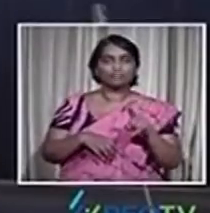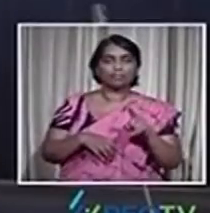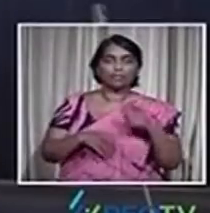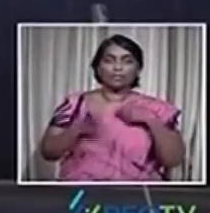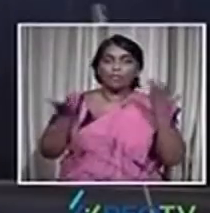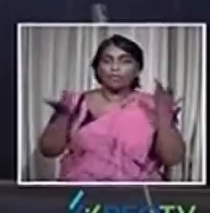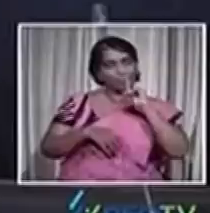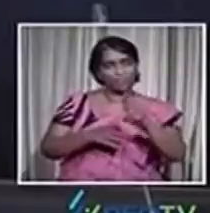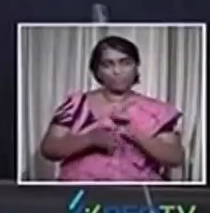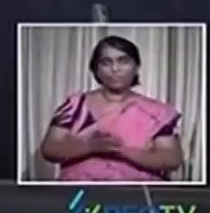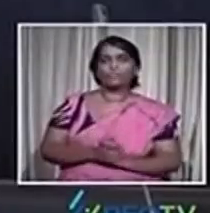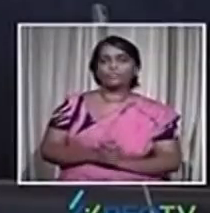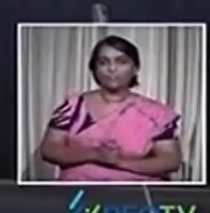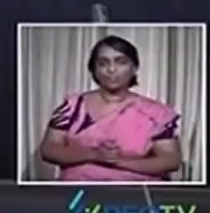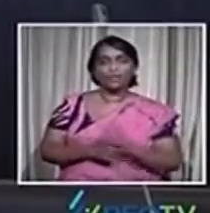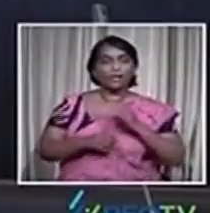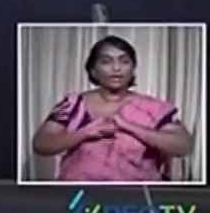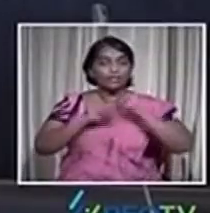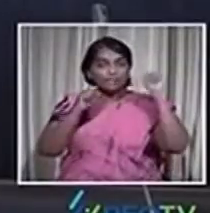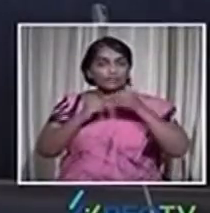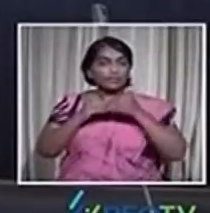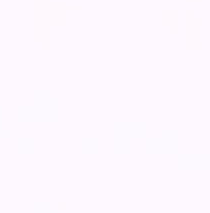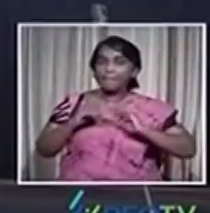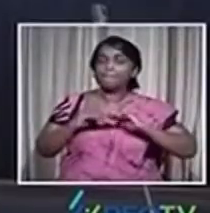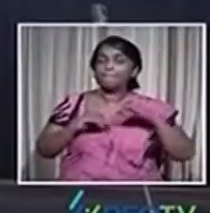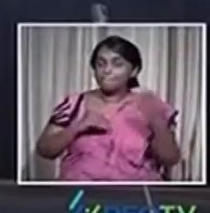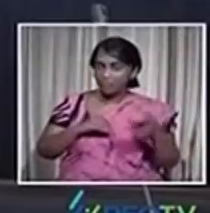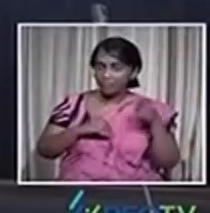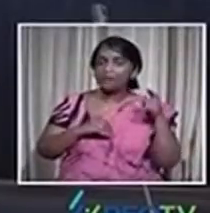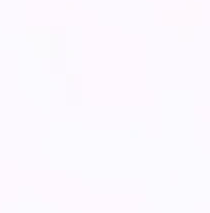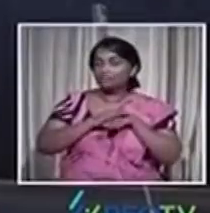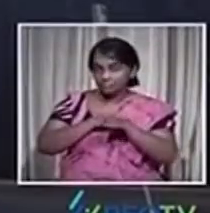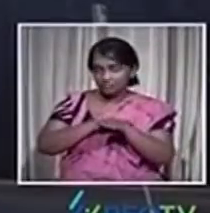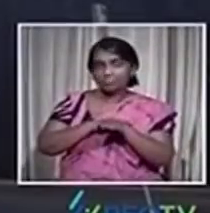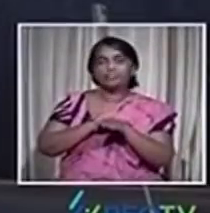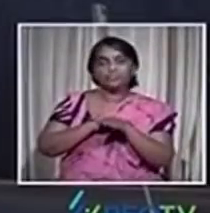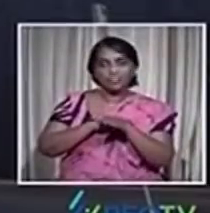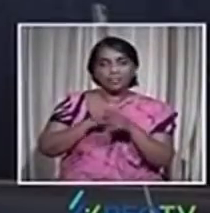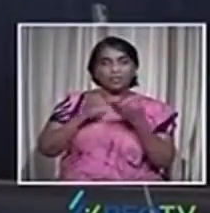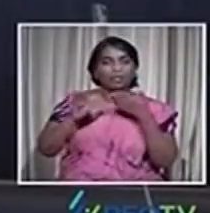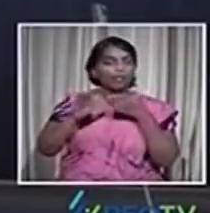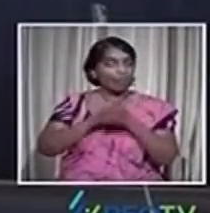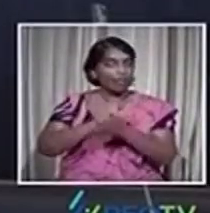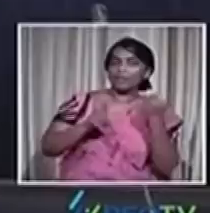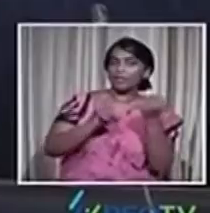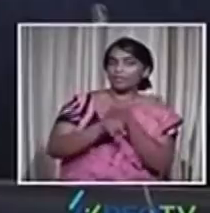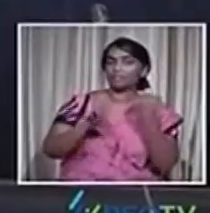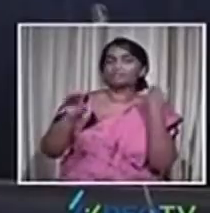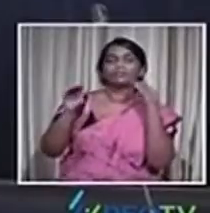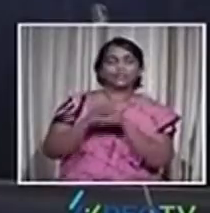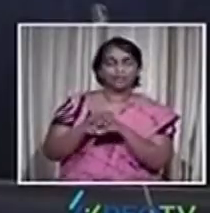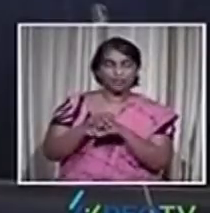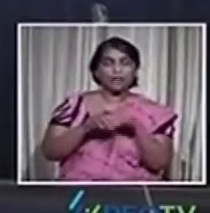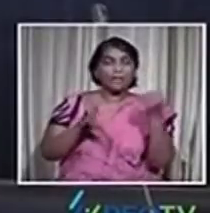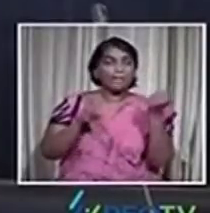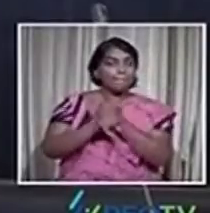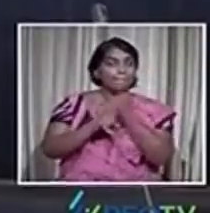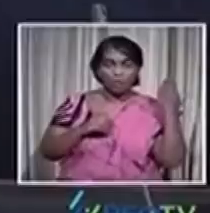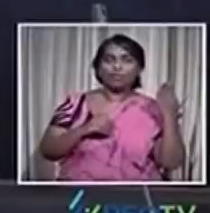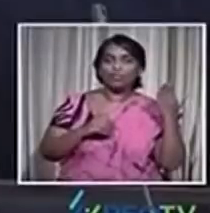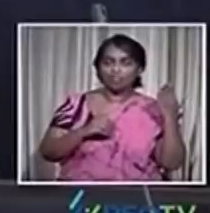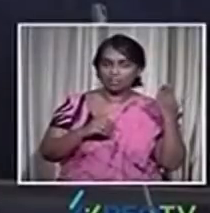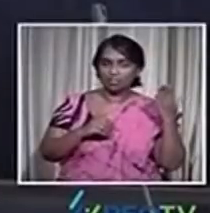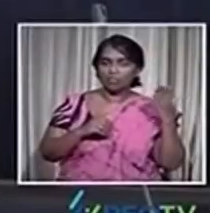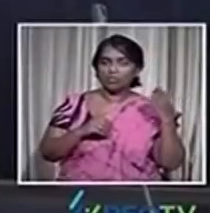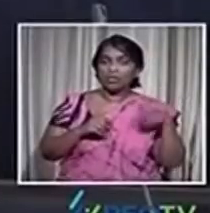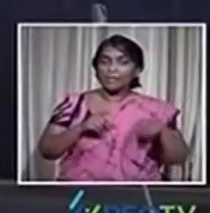asked to protest. While they are protesting, other entities enter the protests. Those entities turn the protests violent. Find a leader in parliament and show more than 113